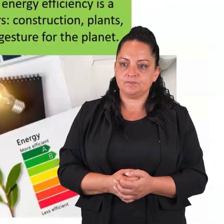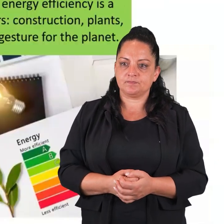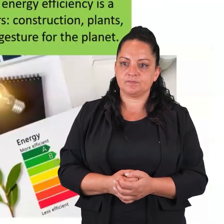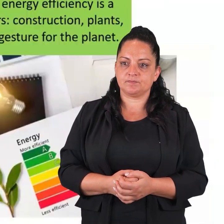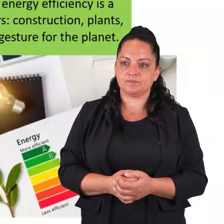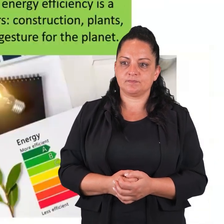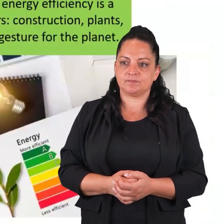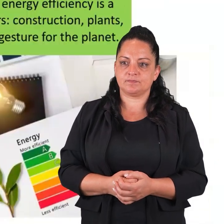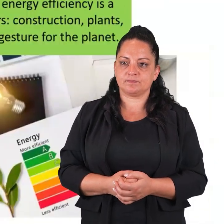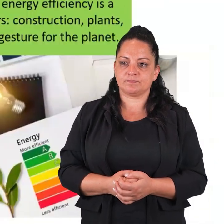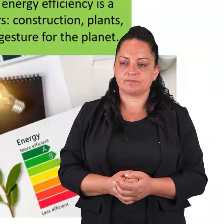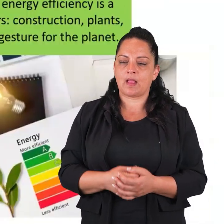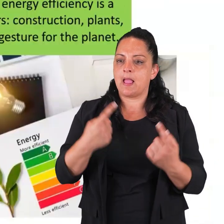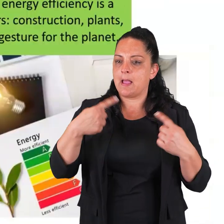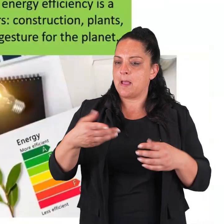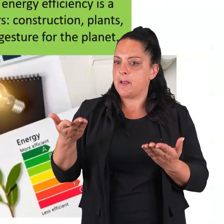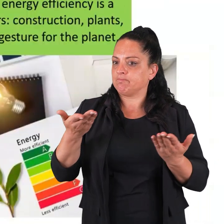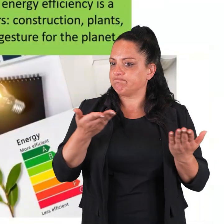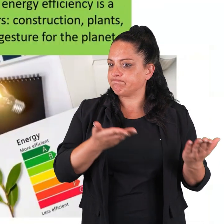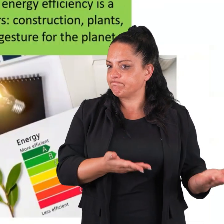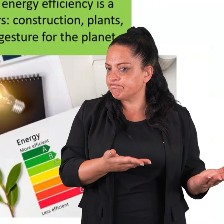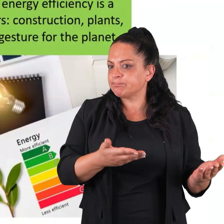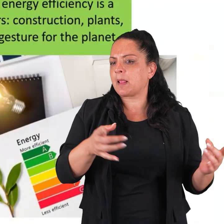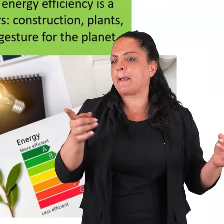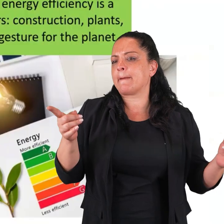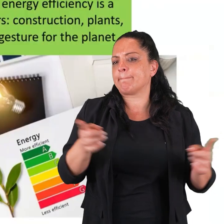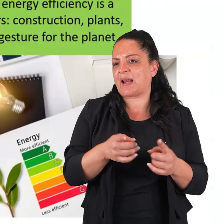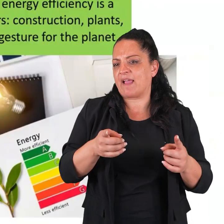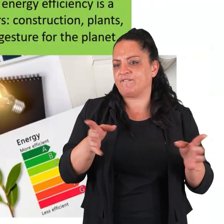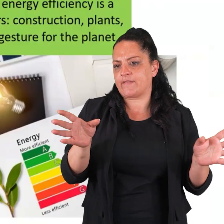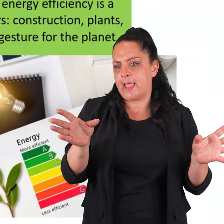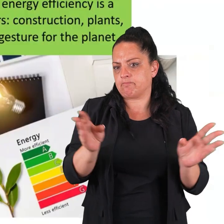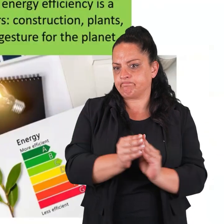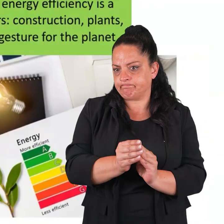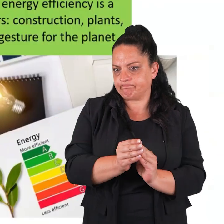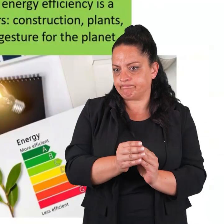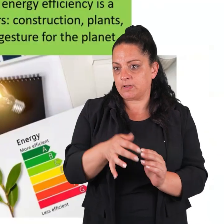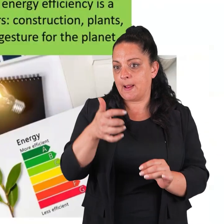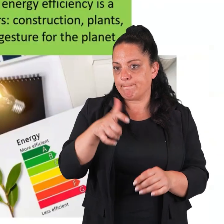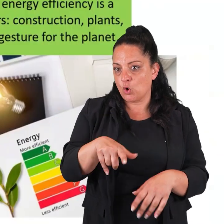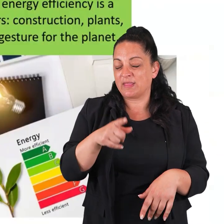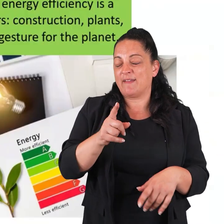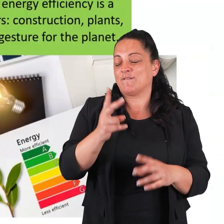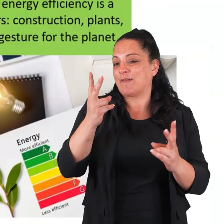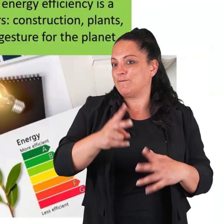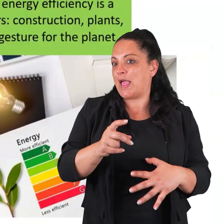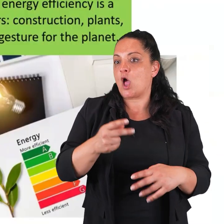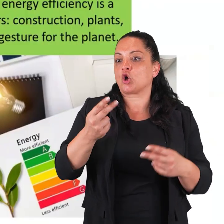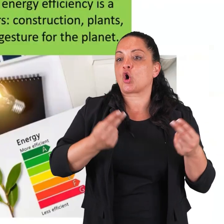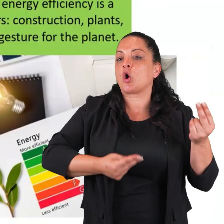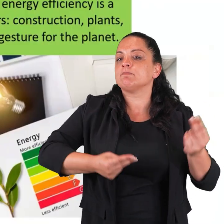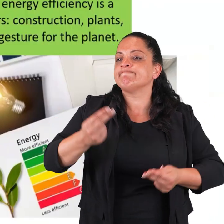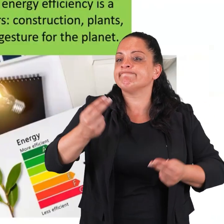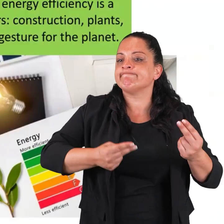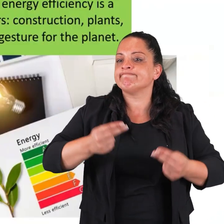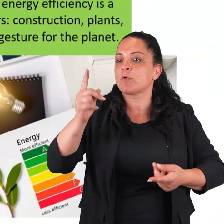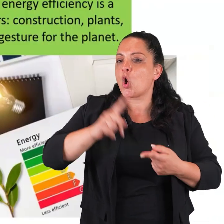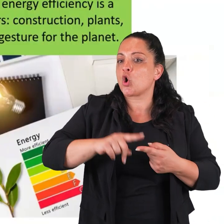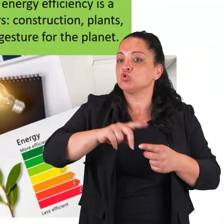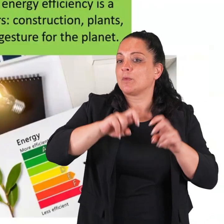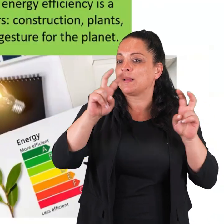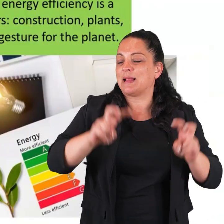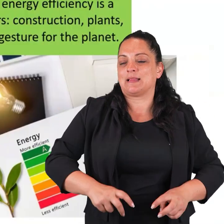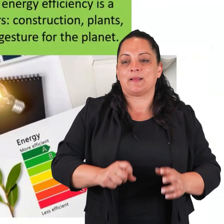So this is just a quick reminder about why energy consumption is